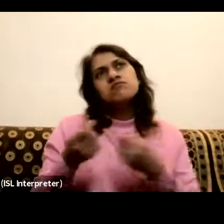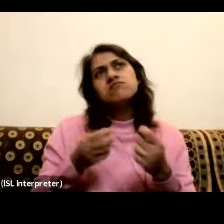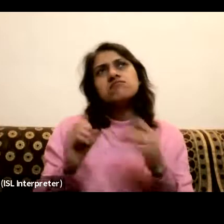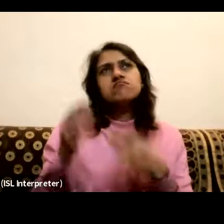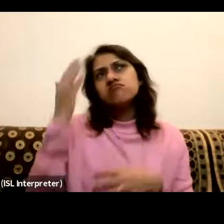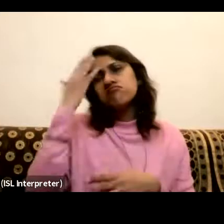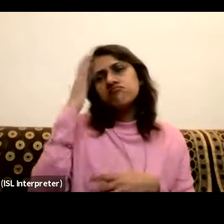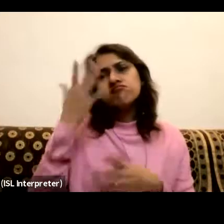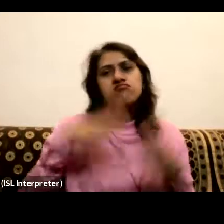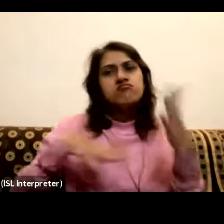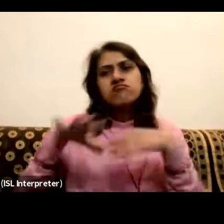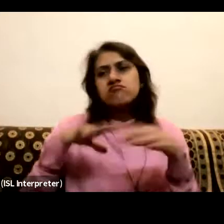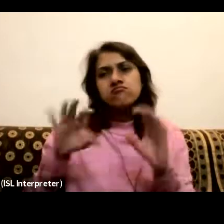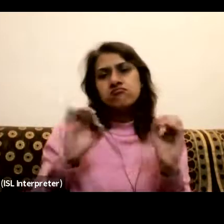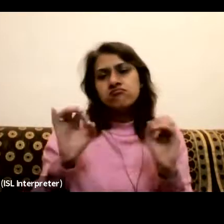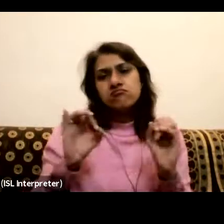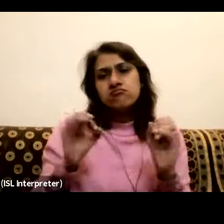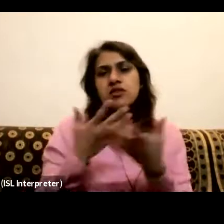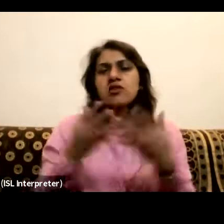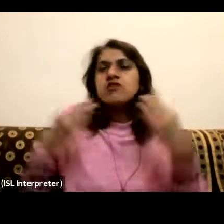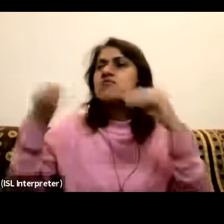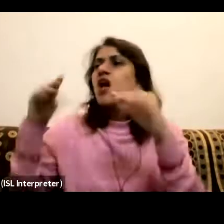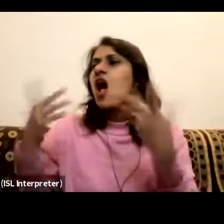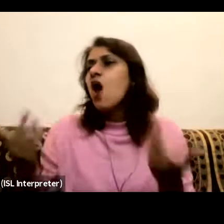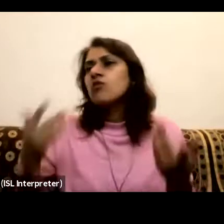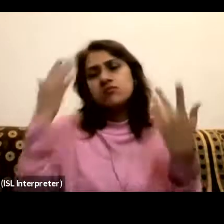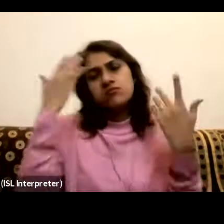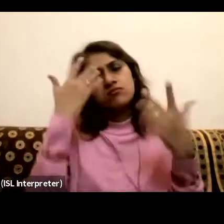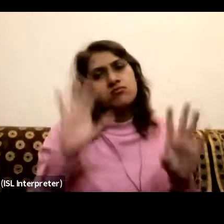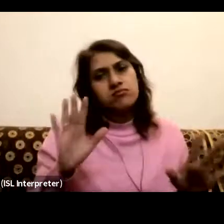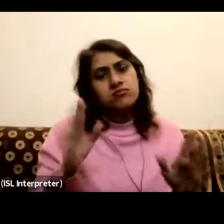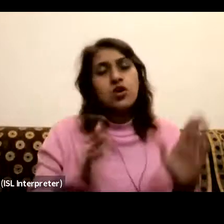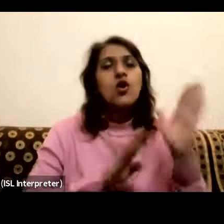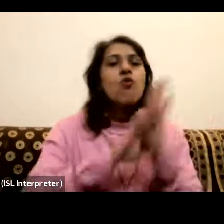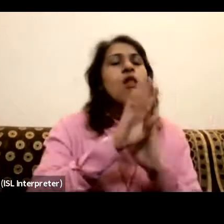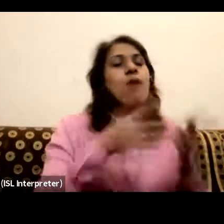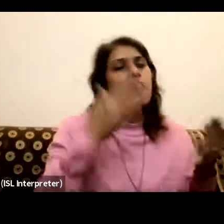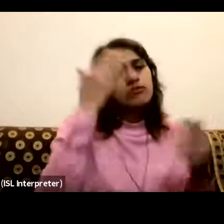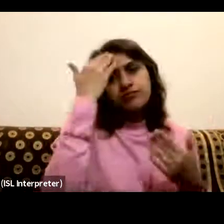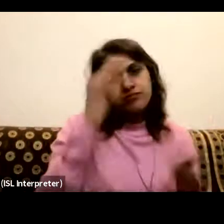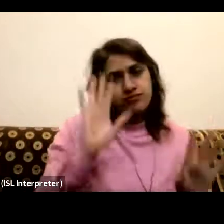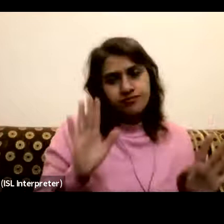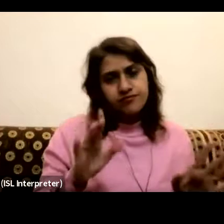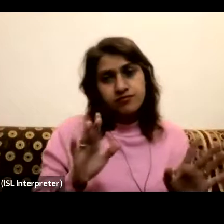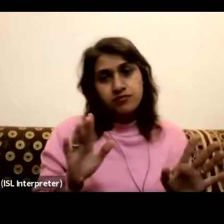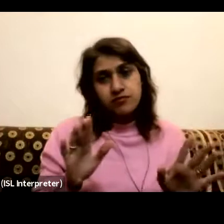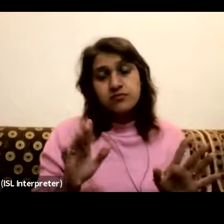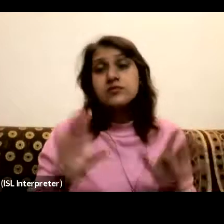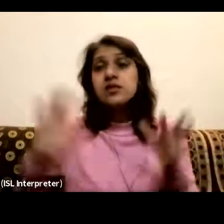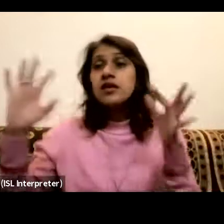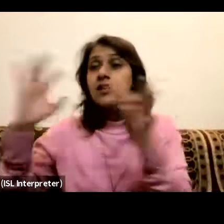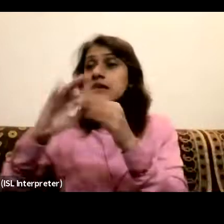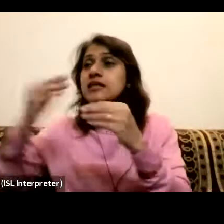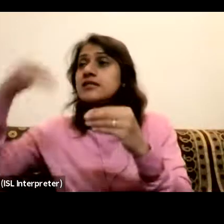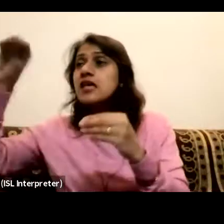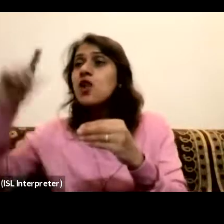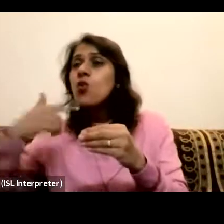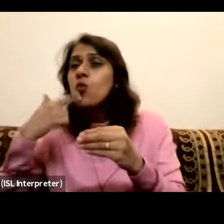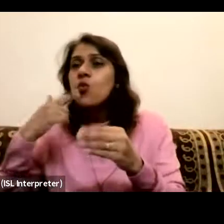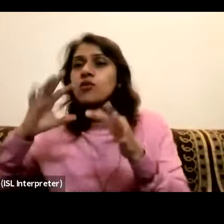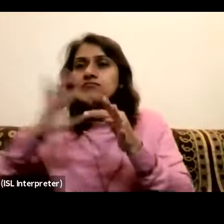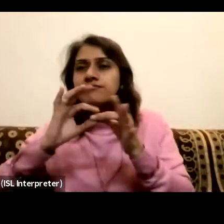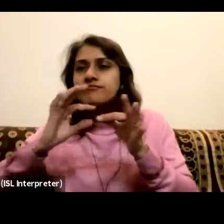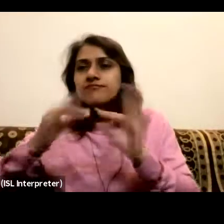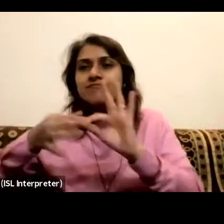start planning his product, he can start planning his production, he can start planning his supply chain and see how he can do it. He